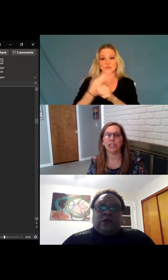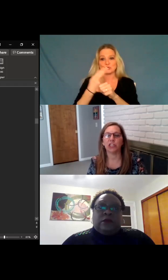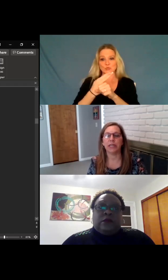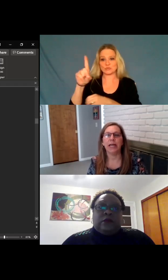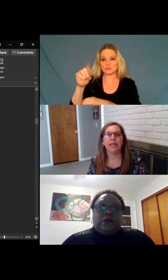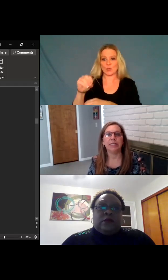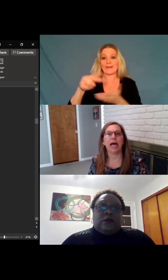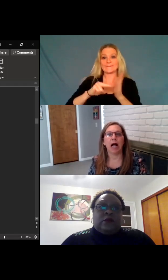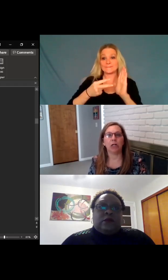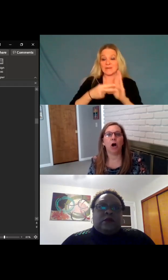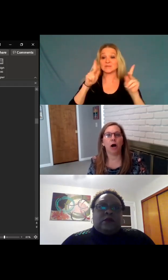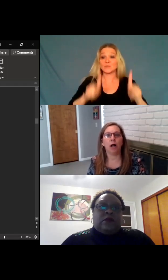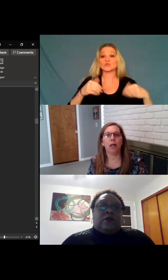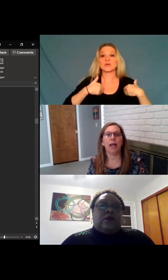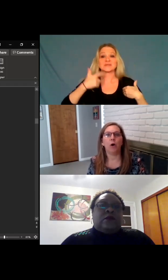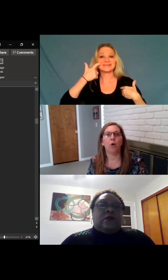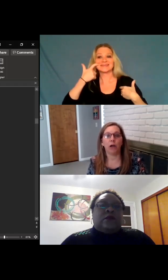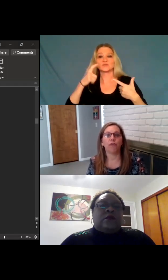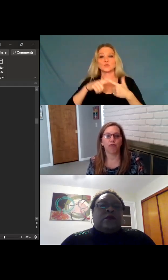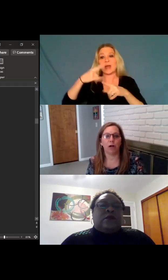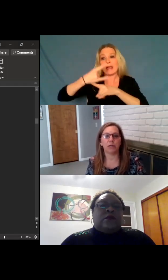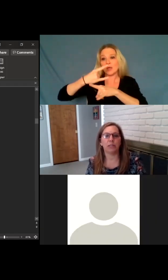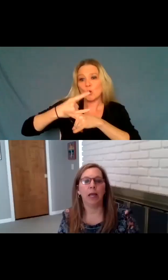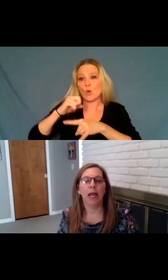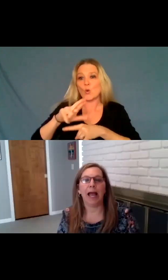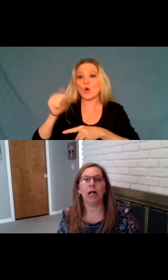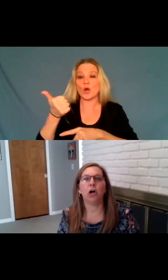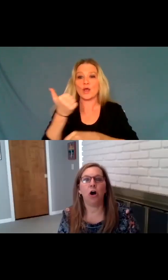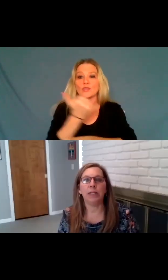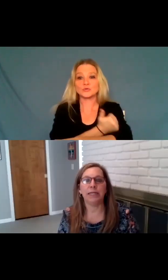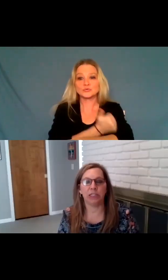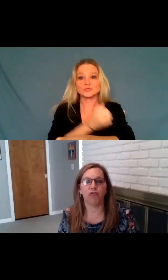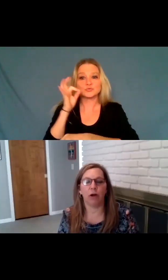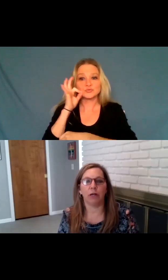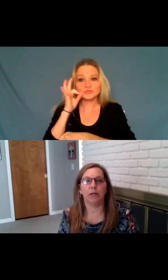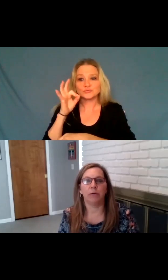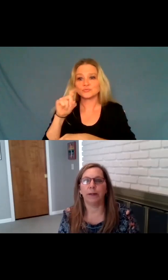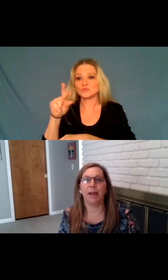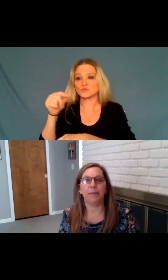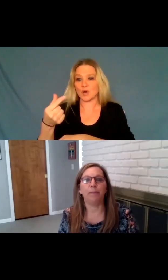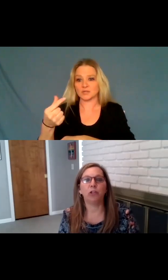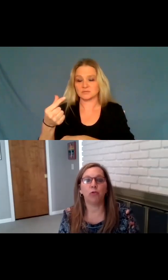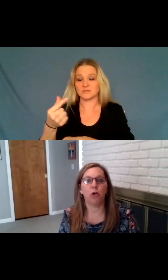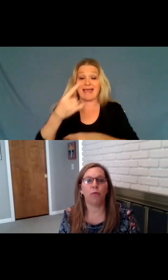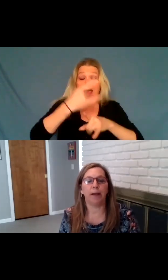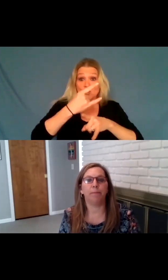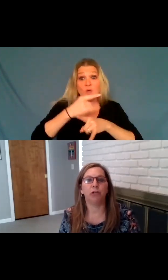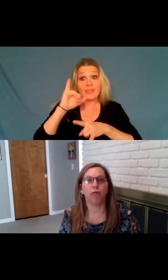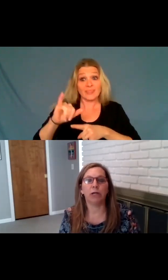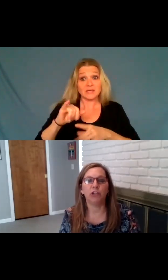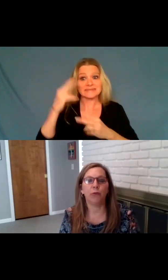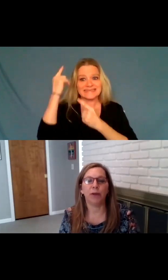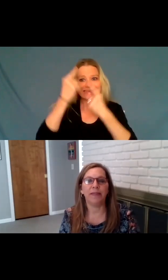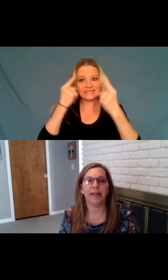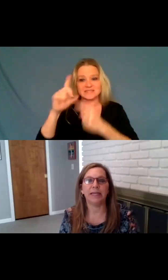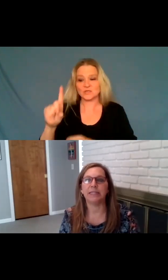an addiction to alcohol or other drugs. Alcohol is a drug. Many people don't know that, but